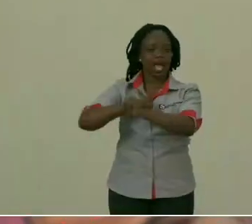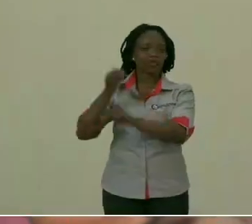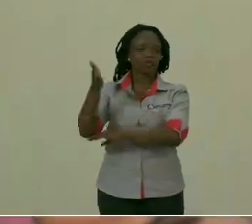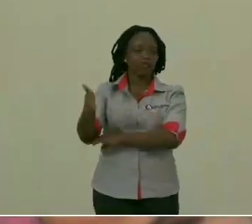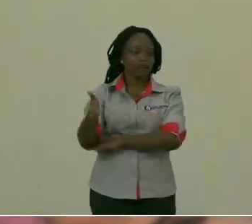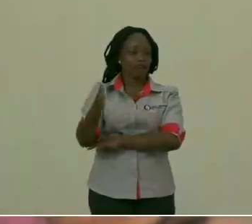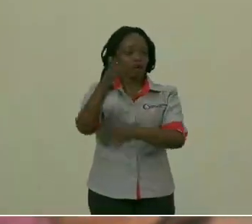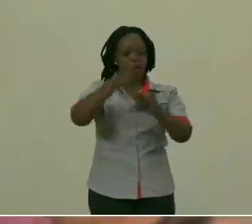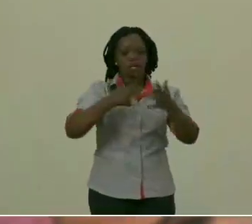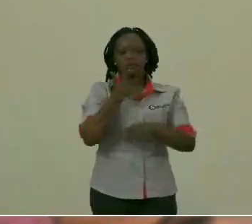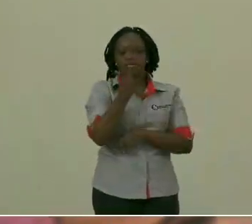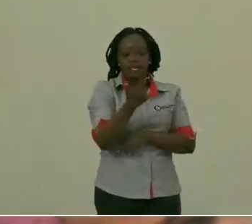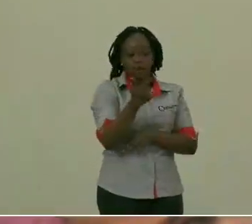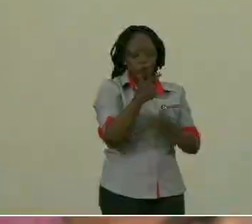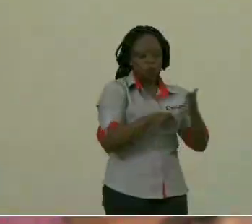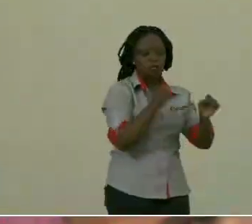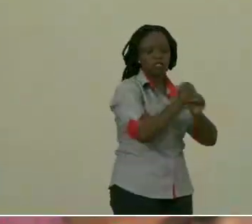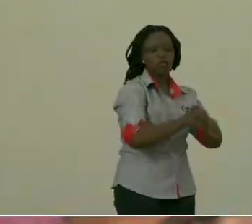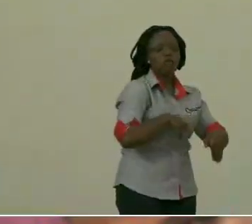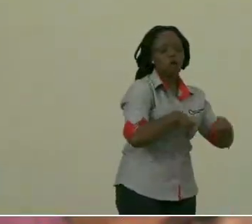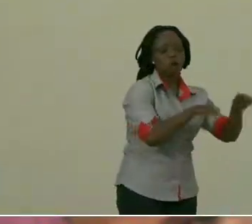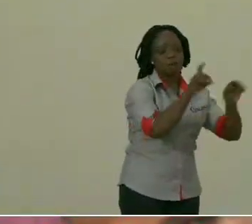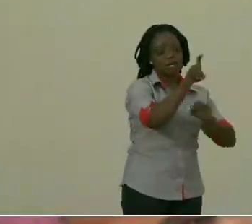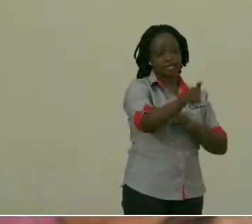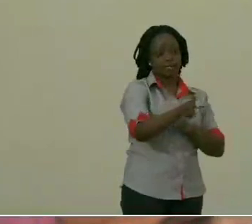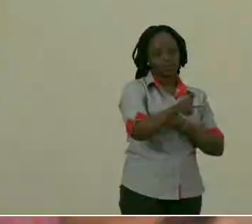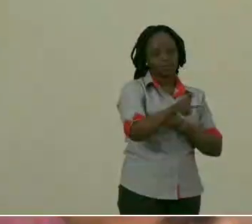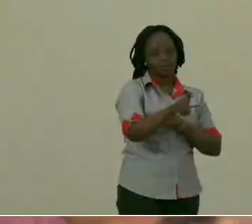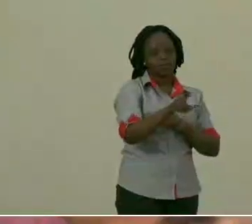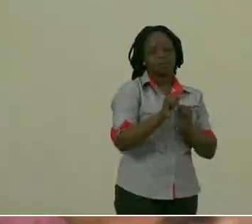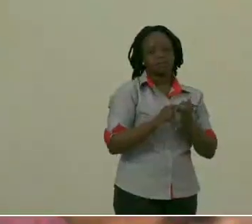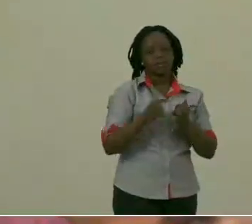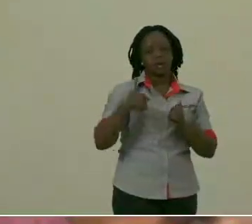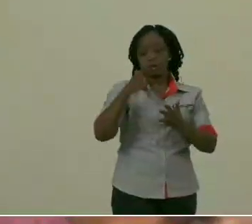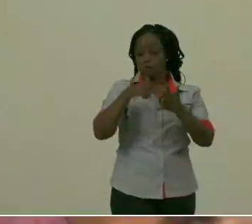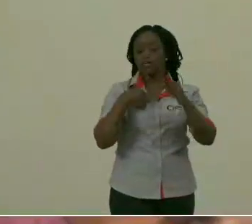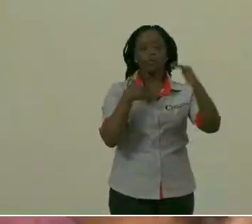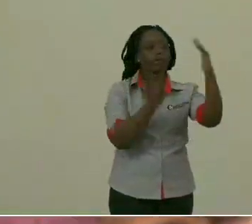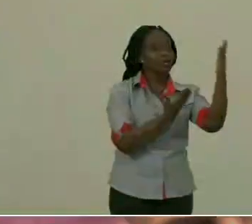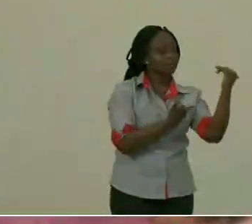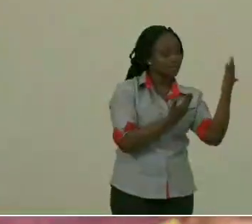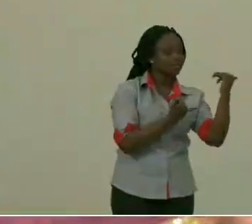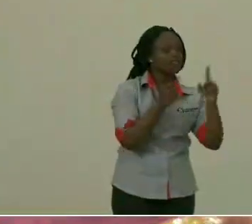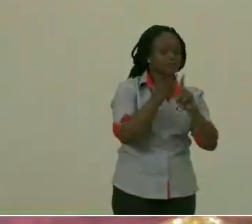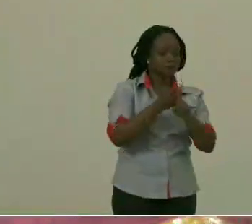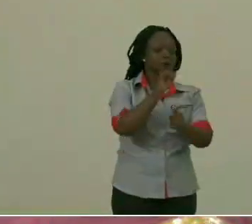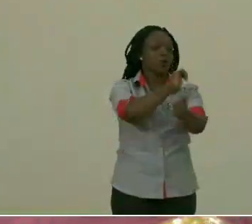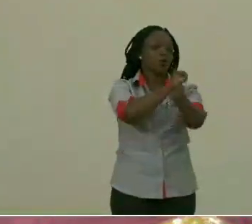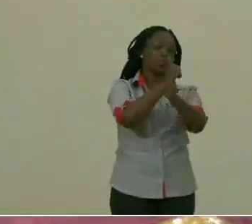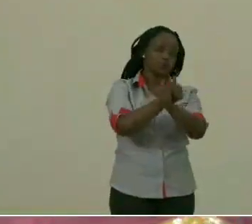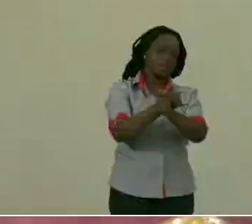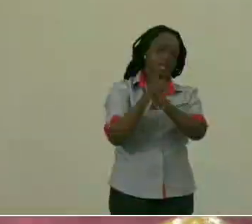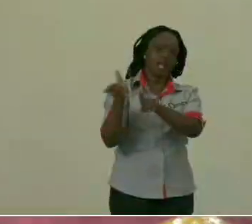What we say, what we do, will be in line with what we are expected by the authority and